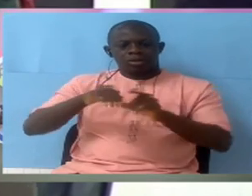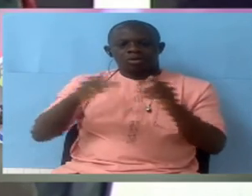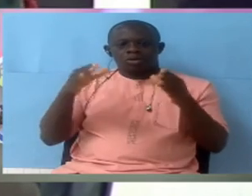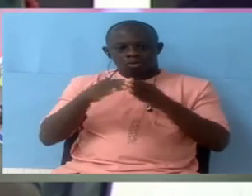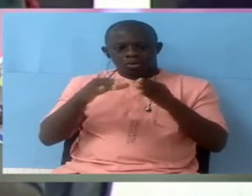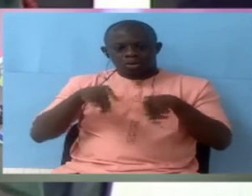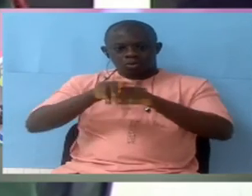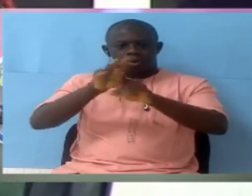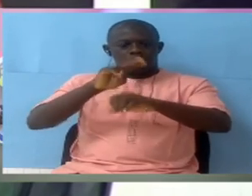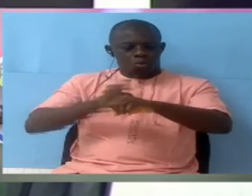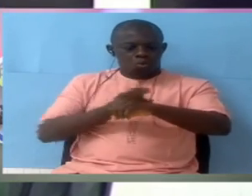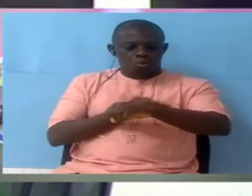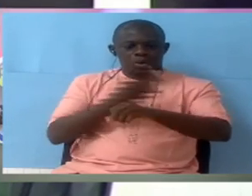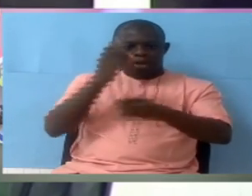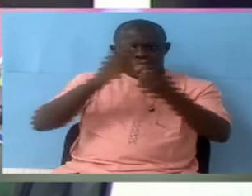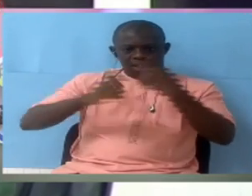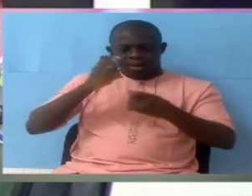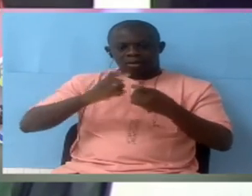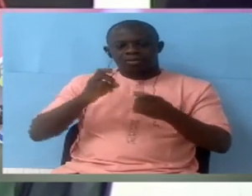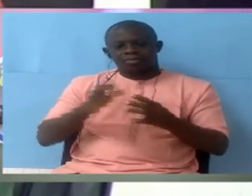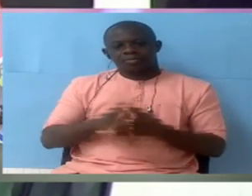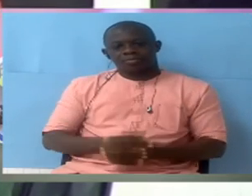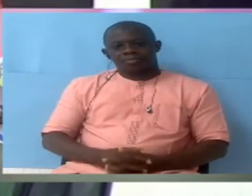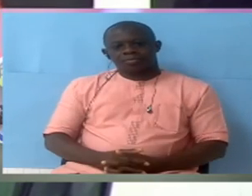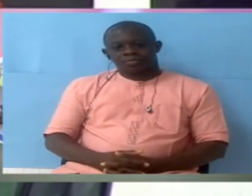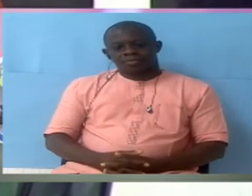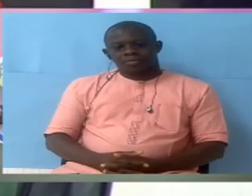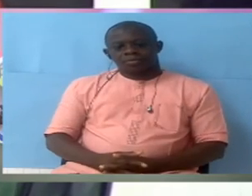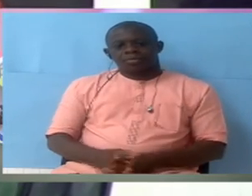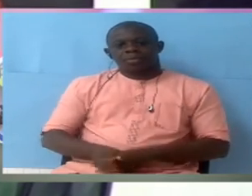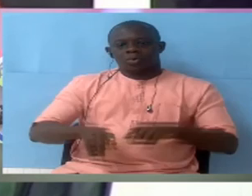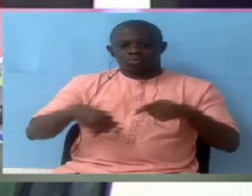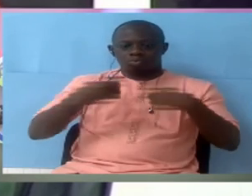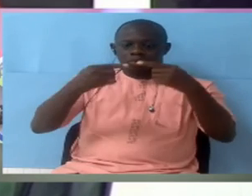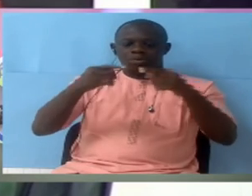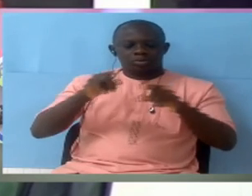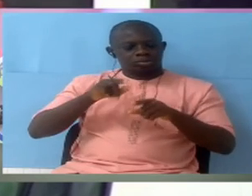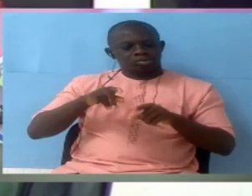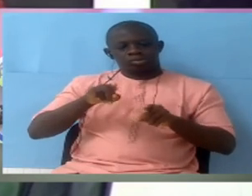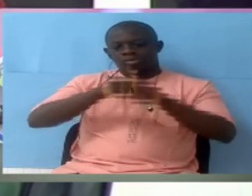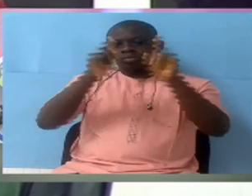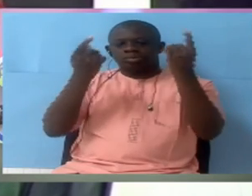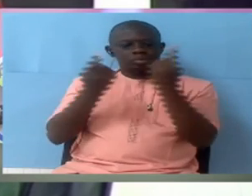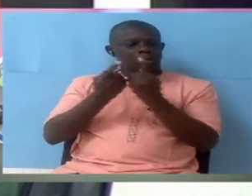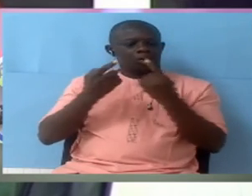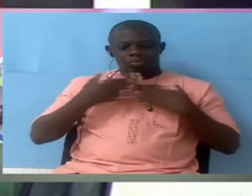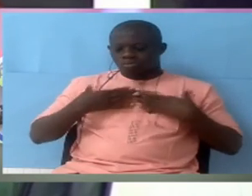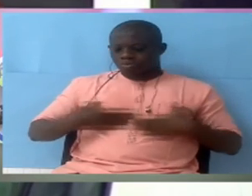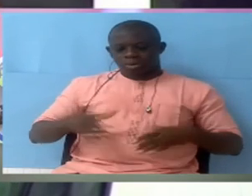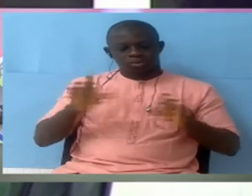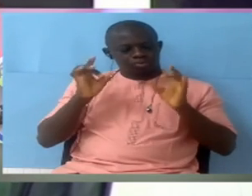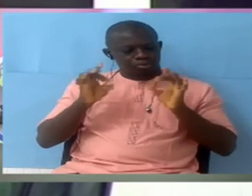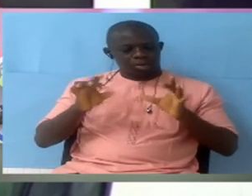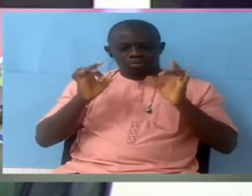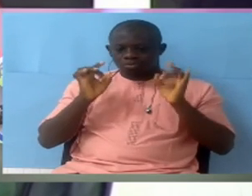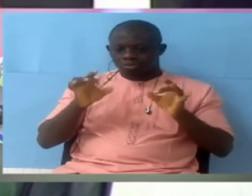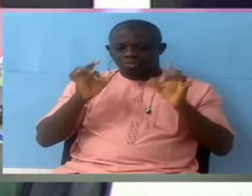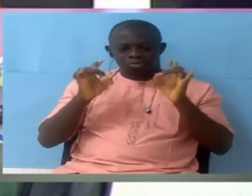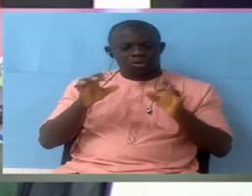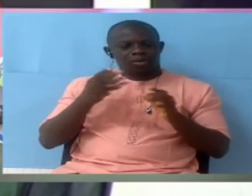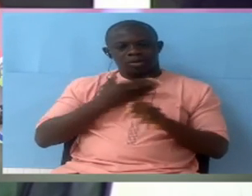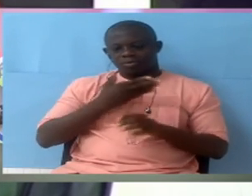the wound again. Ak gañu gañu be wat and then continuous general pain body pain continue rek ak suma yaram bu